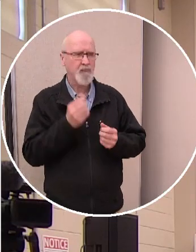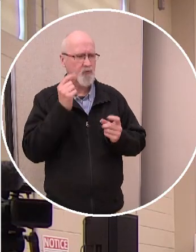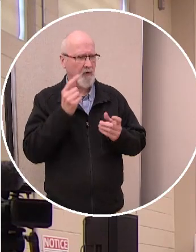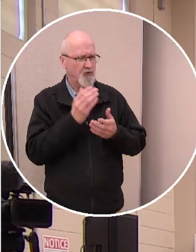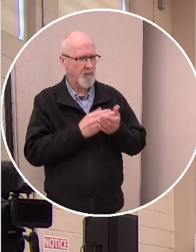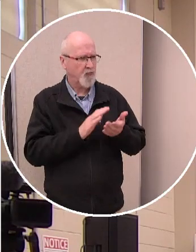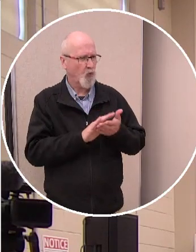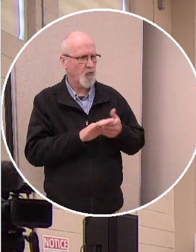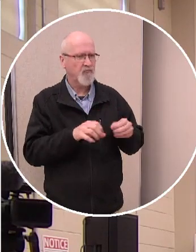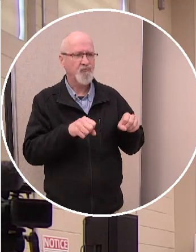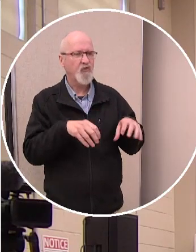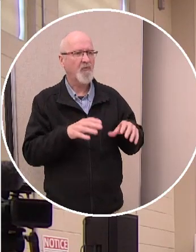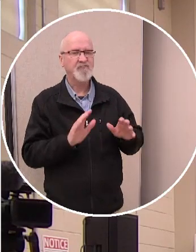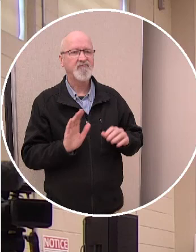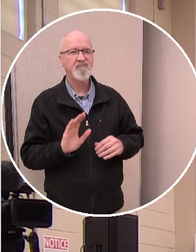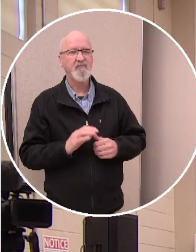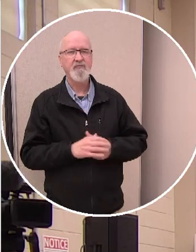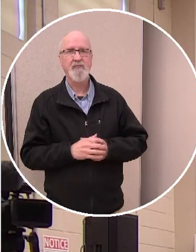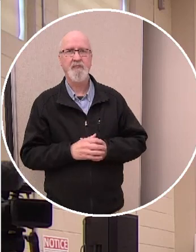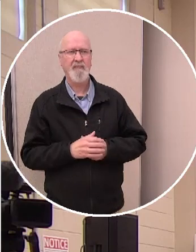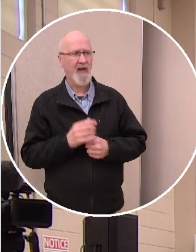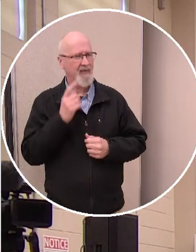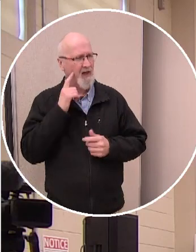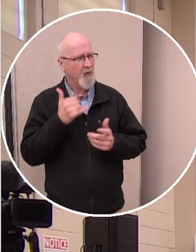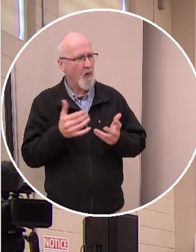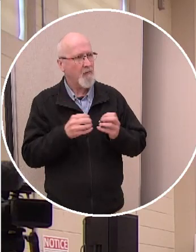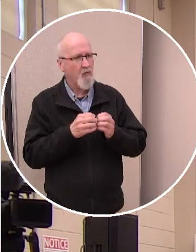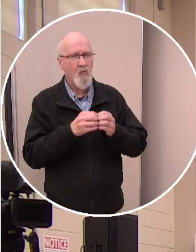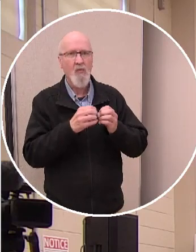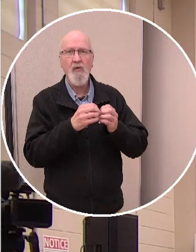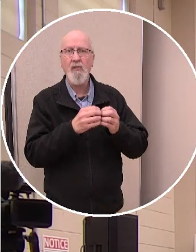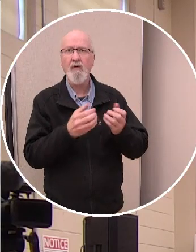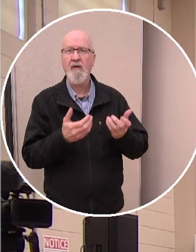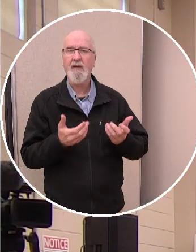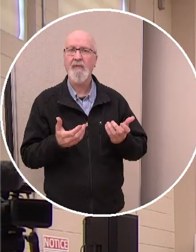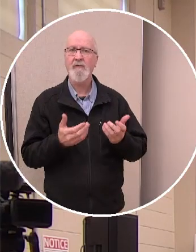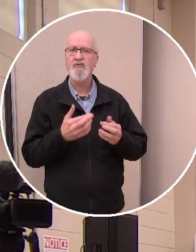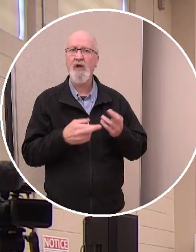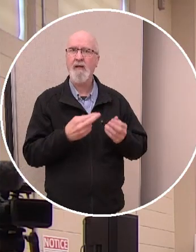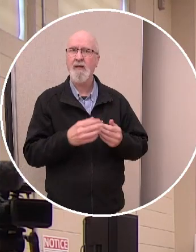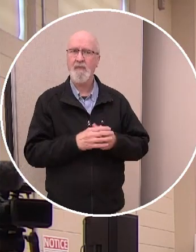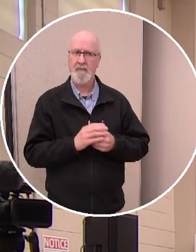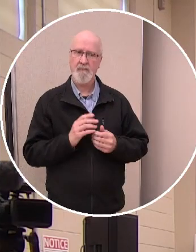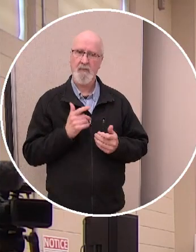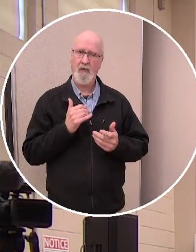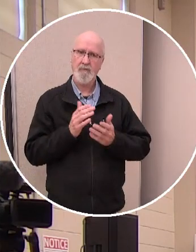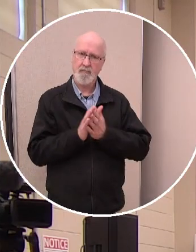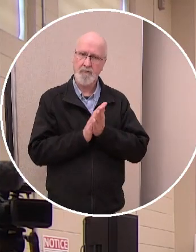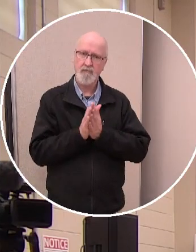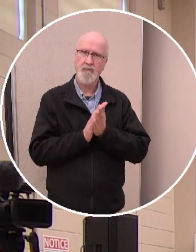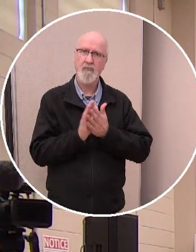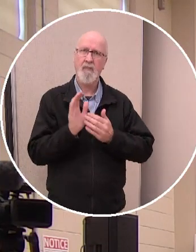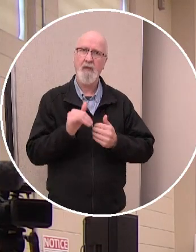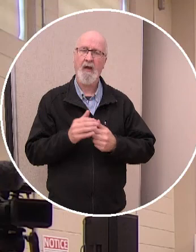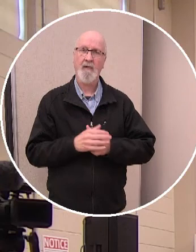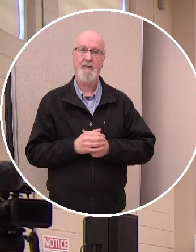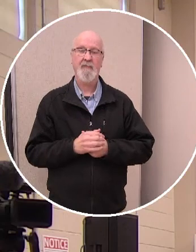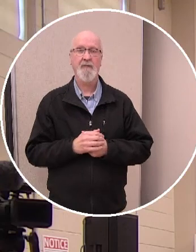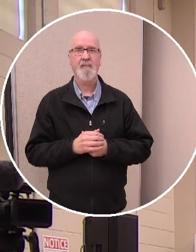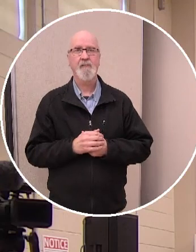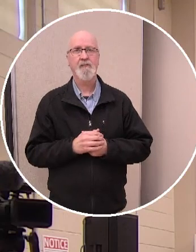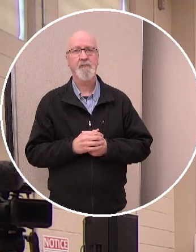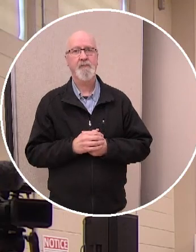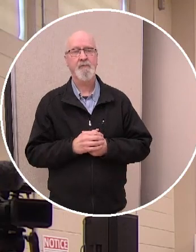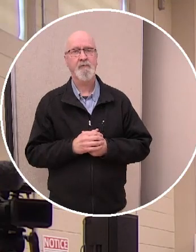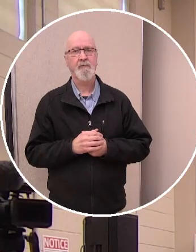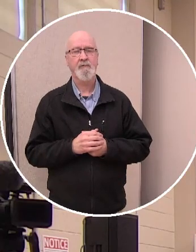schools because we thought they were going to be looking for more. And we are always about, recycling and those types of things. So we are pushing